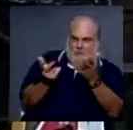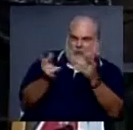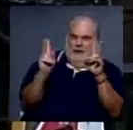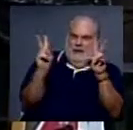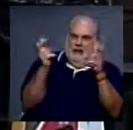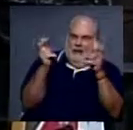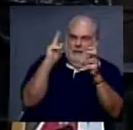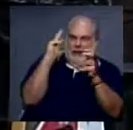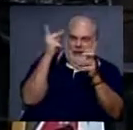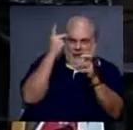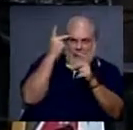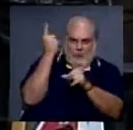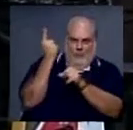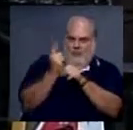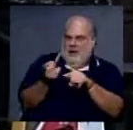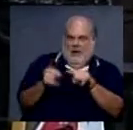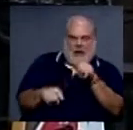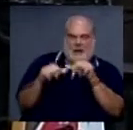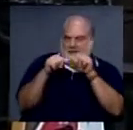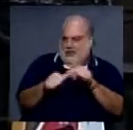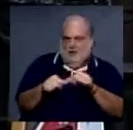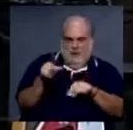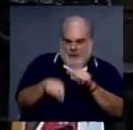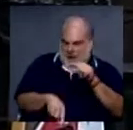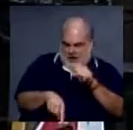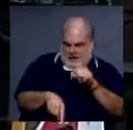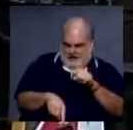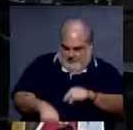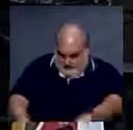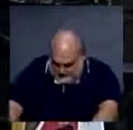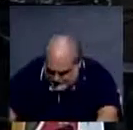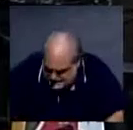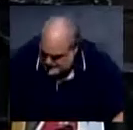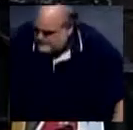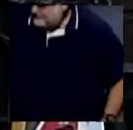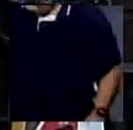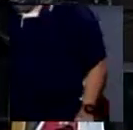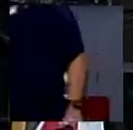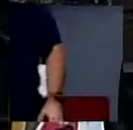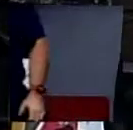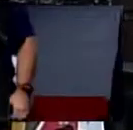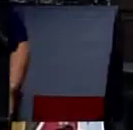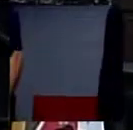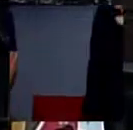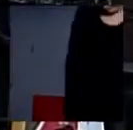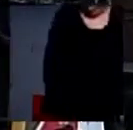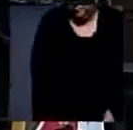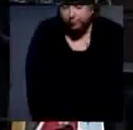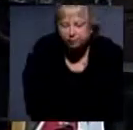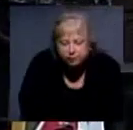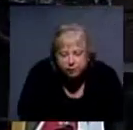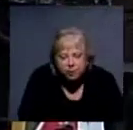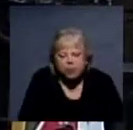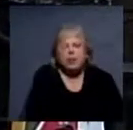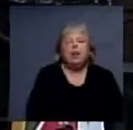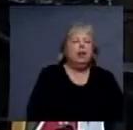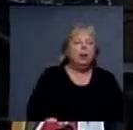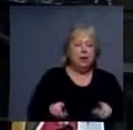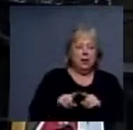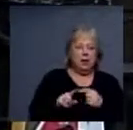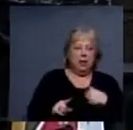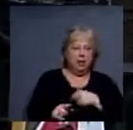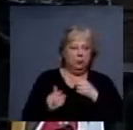we can't keep doing that. And as we move forward, we have to start